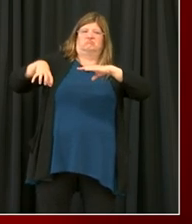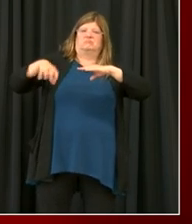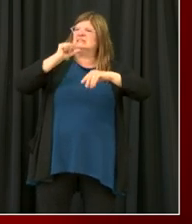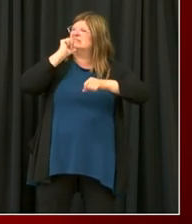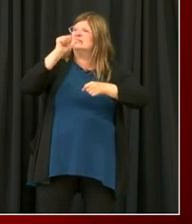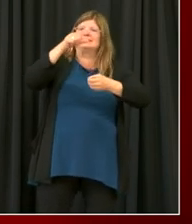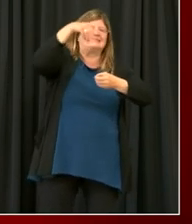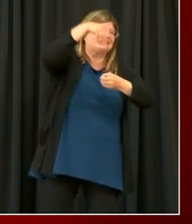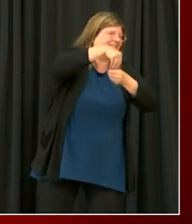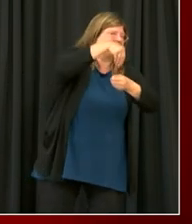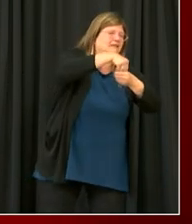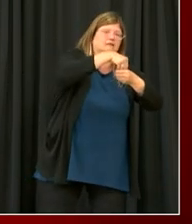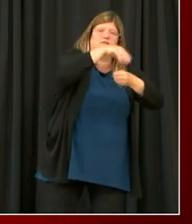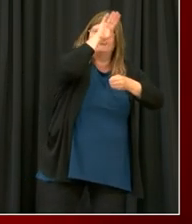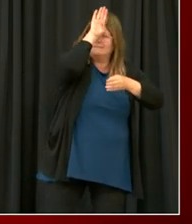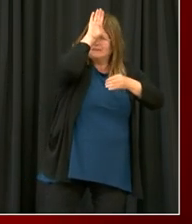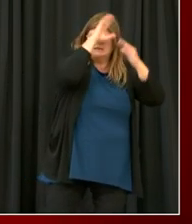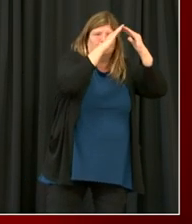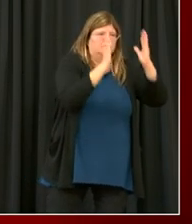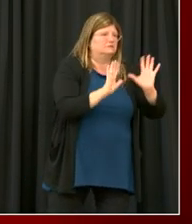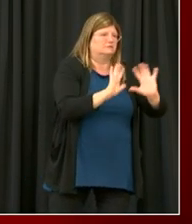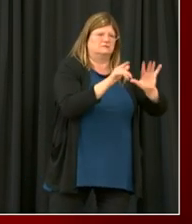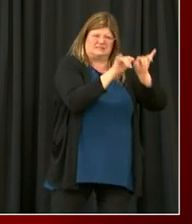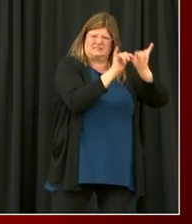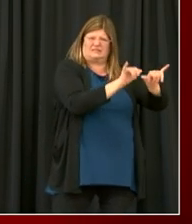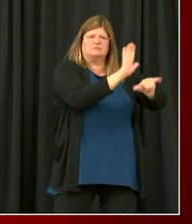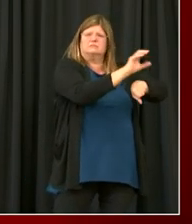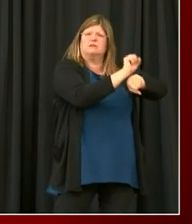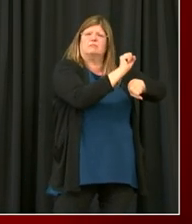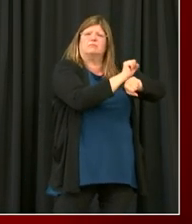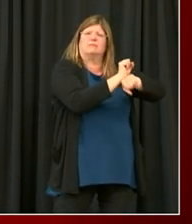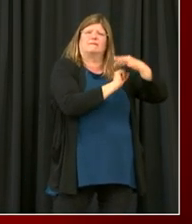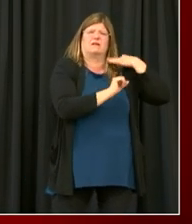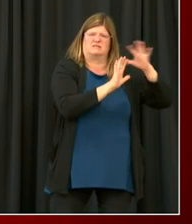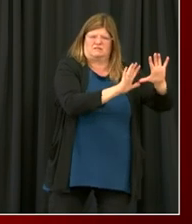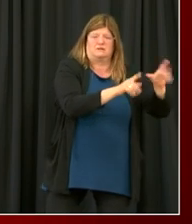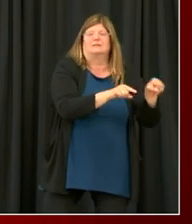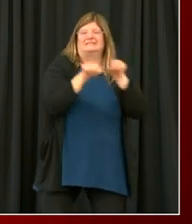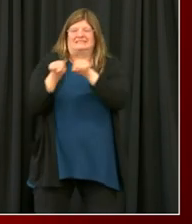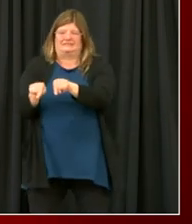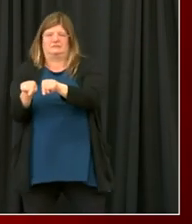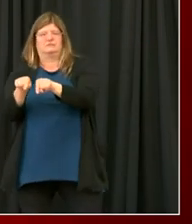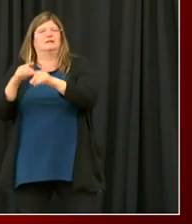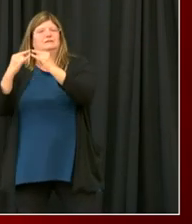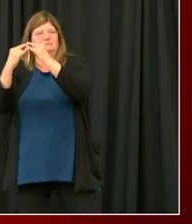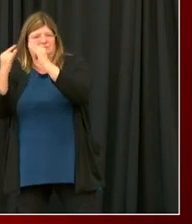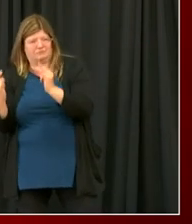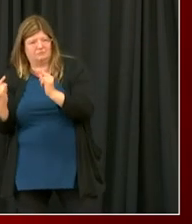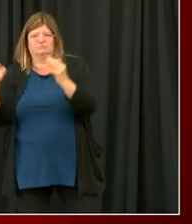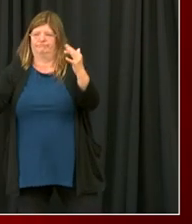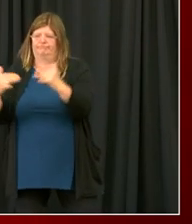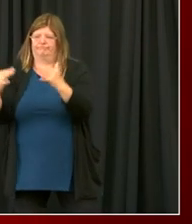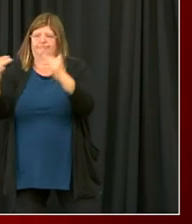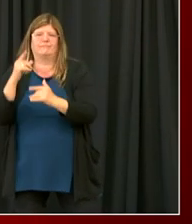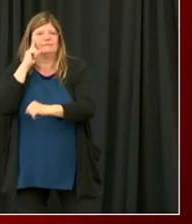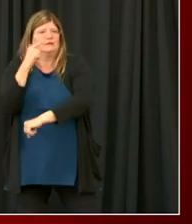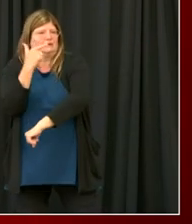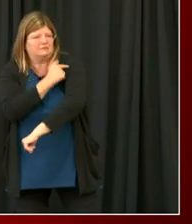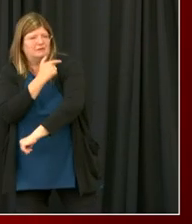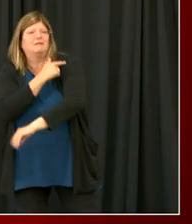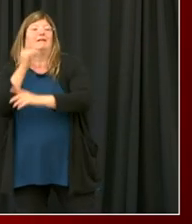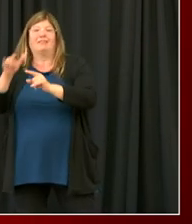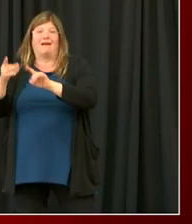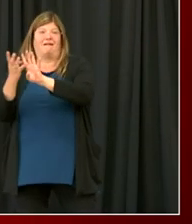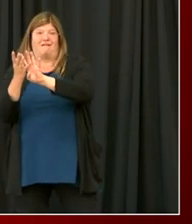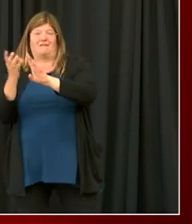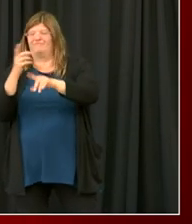able to do their tests right there, and continue to operate the firehouse at the same time. We're not using the on-duty members to be able